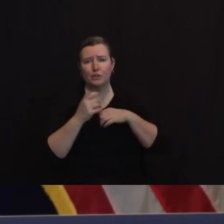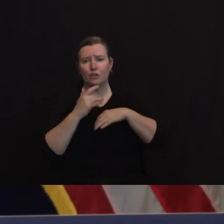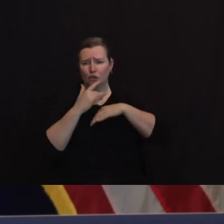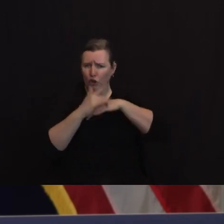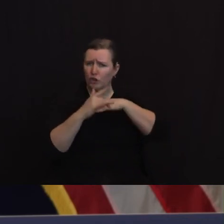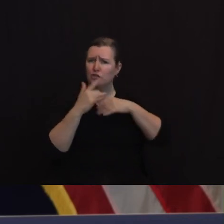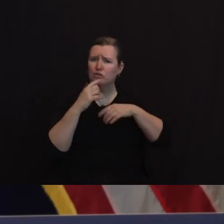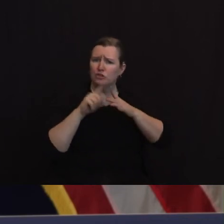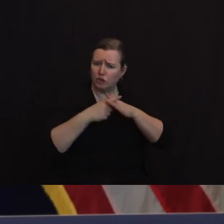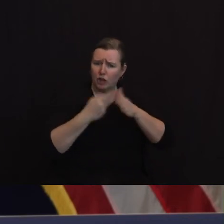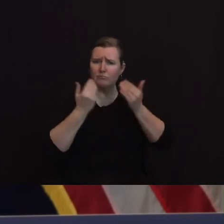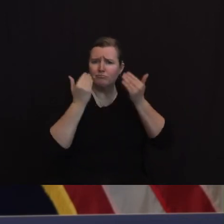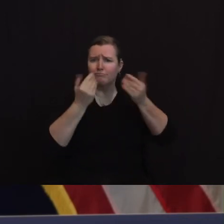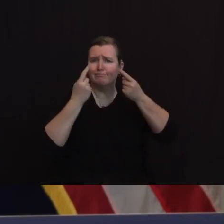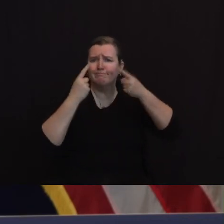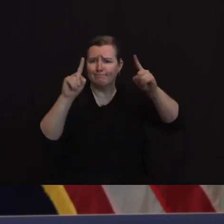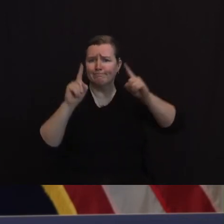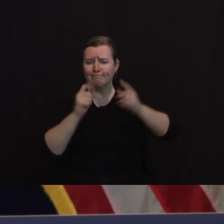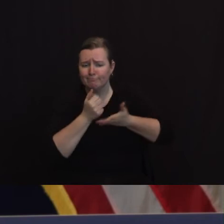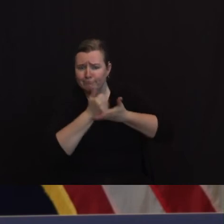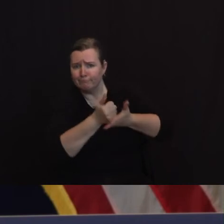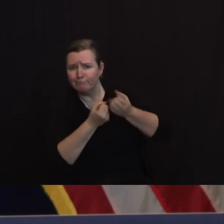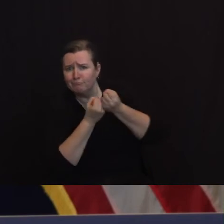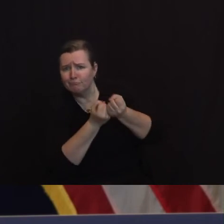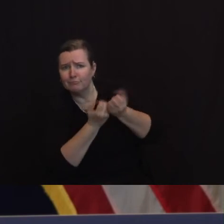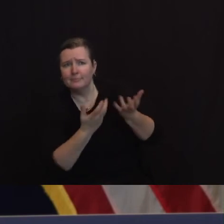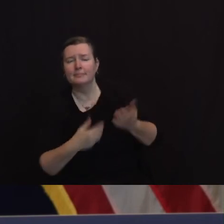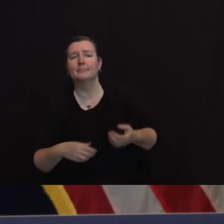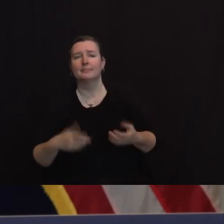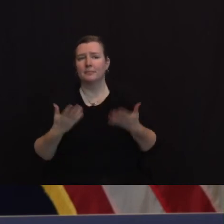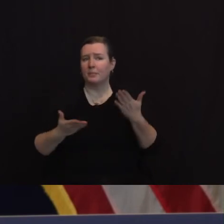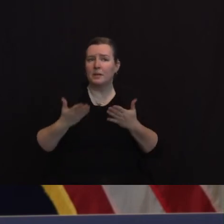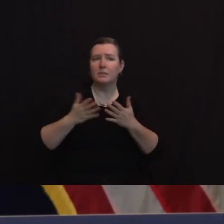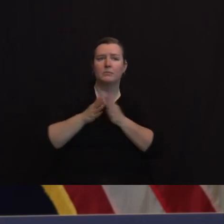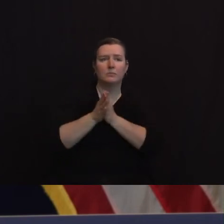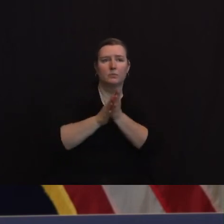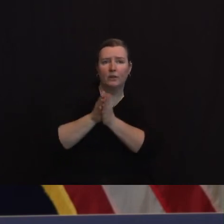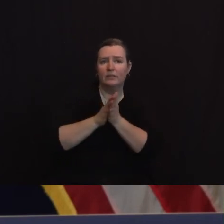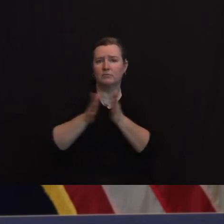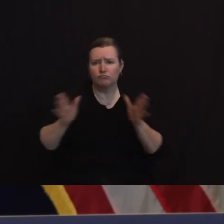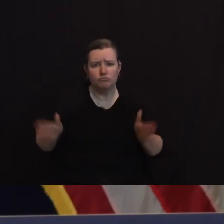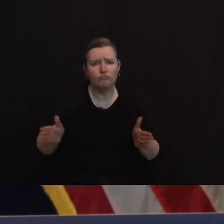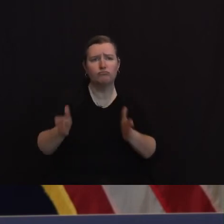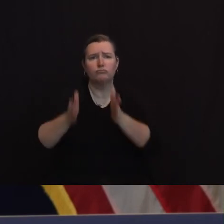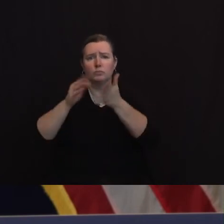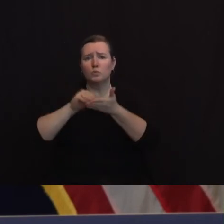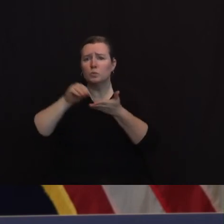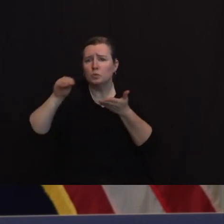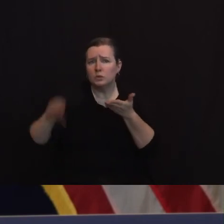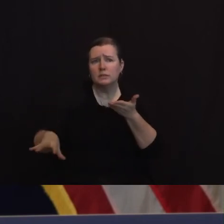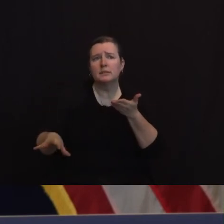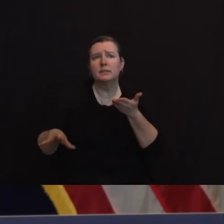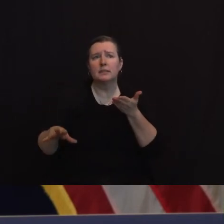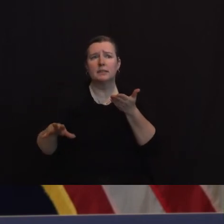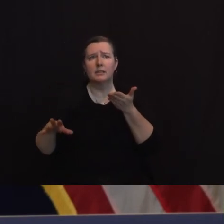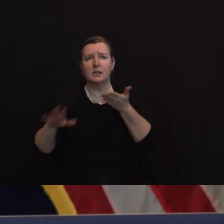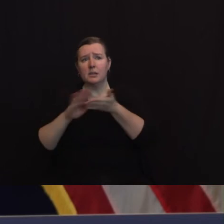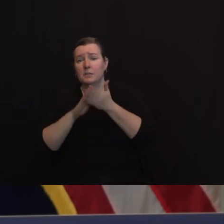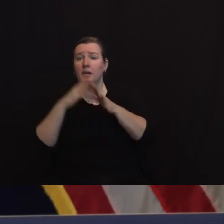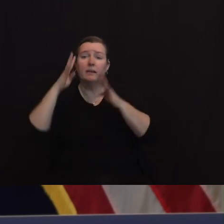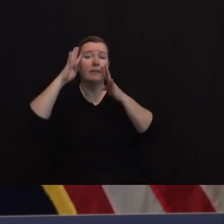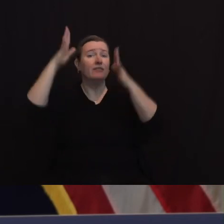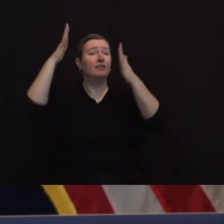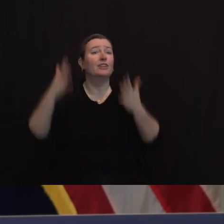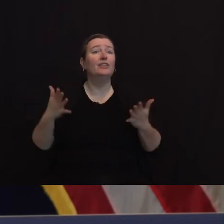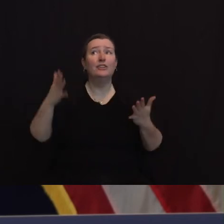So whether it's motivating students to follow in the footsteps of historic New Jersey innovators or ensuring their success to possibly become a future